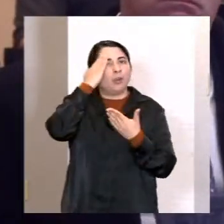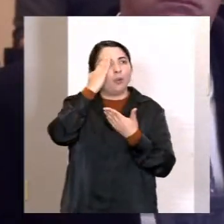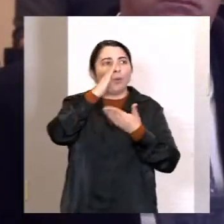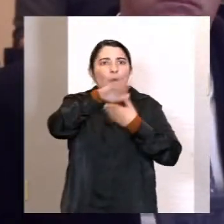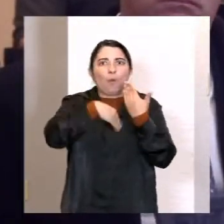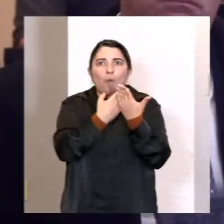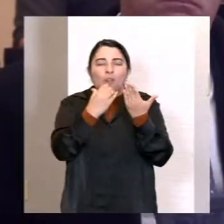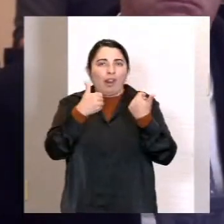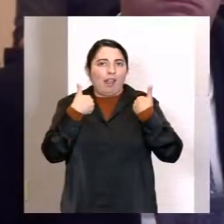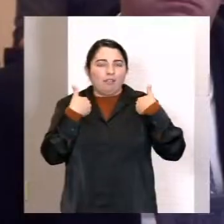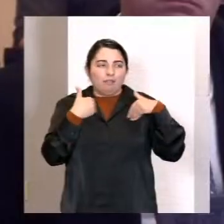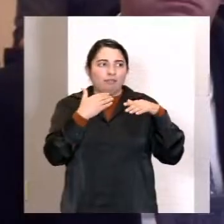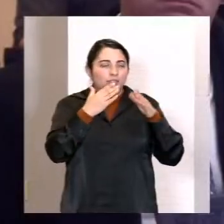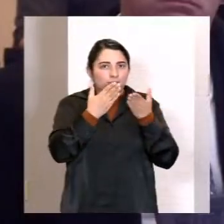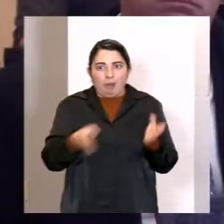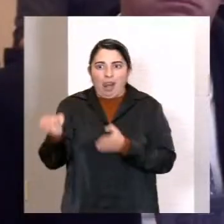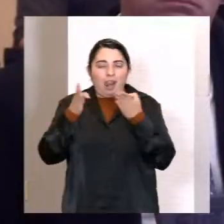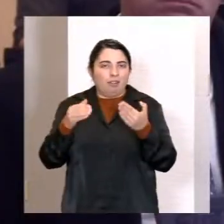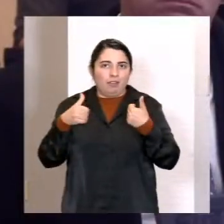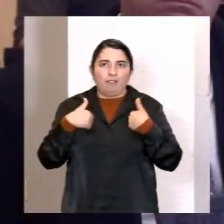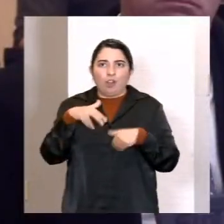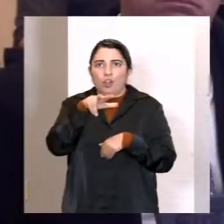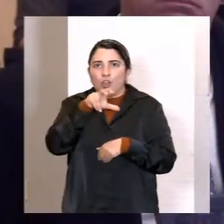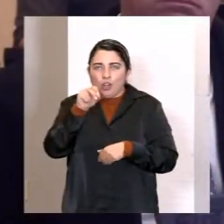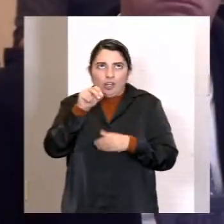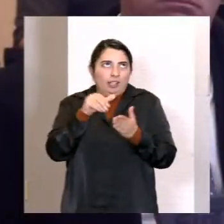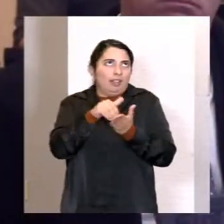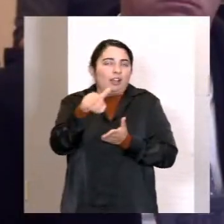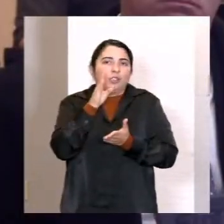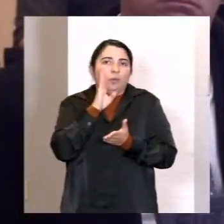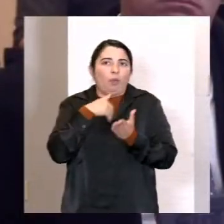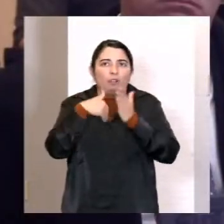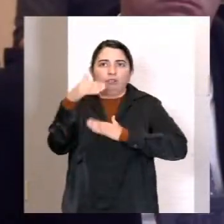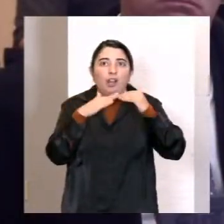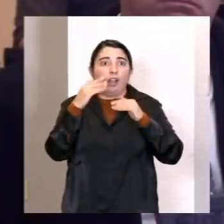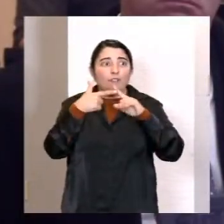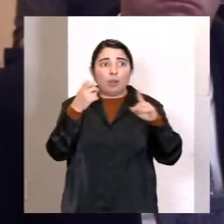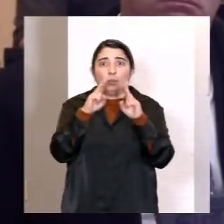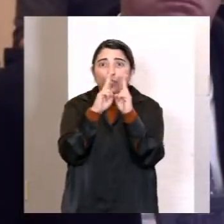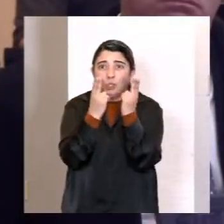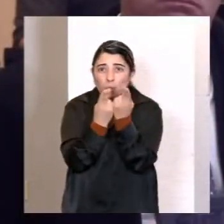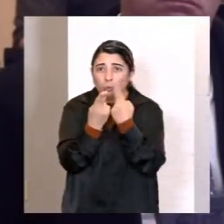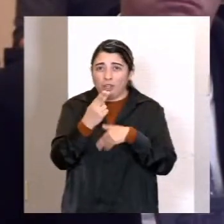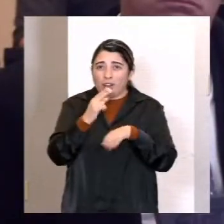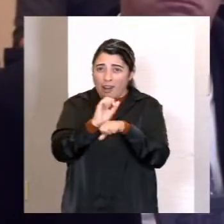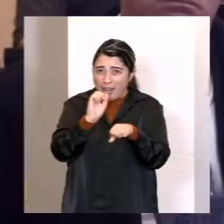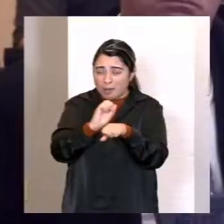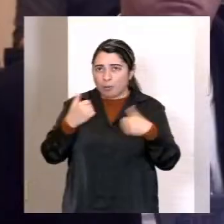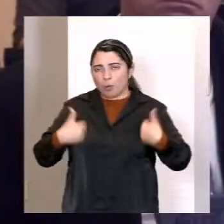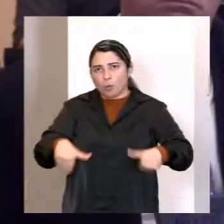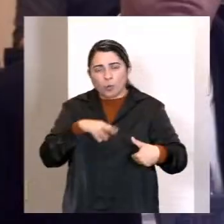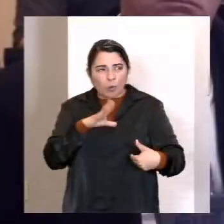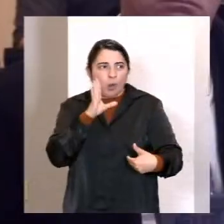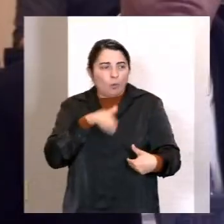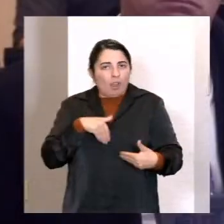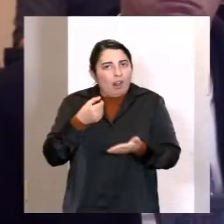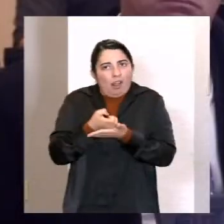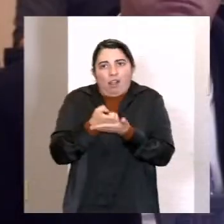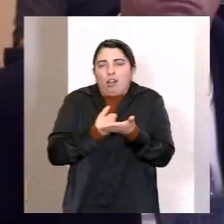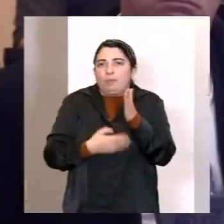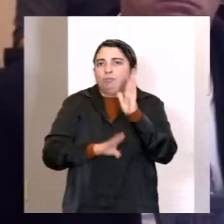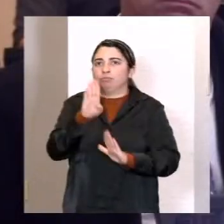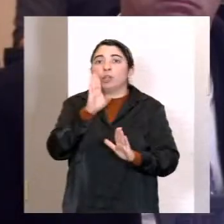you're looking at 30,000 construction jobs by union labor as well. That's a huge boost to the local economy up here. They provide so